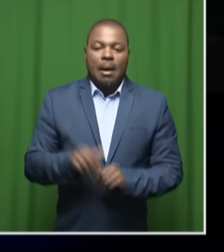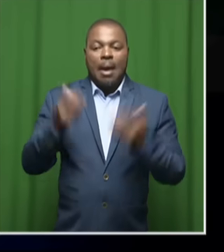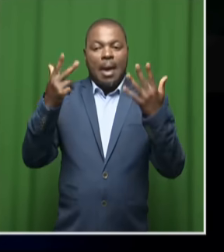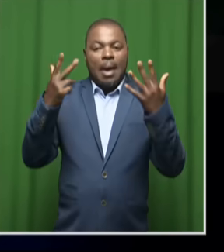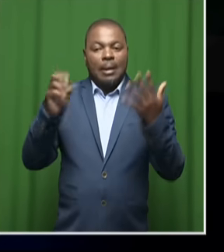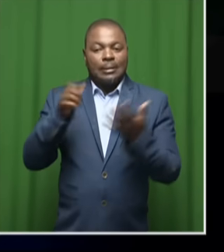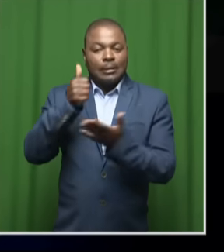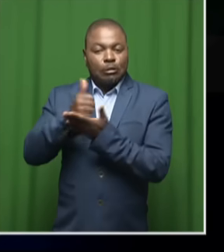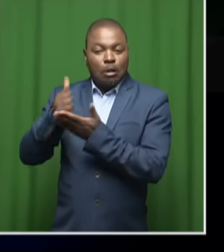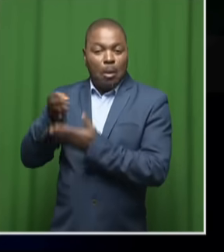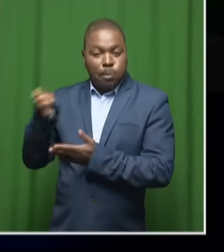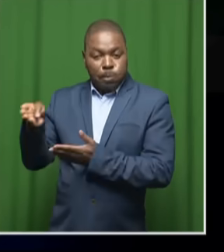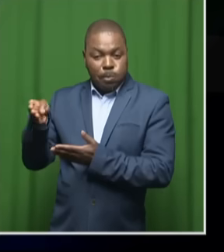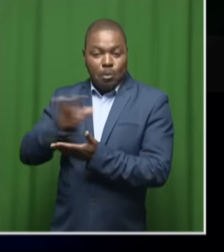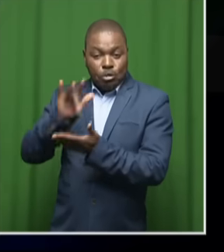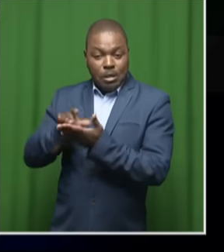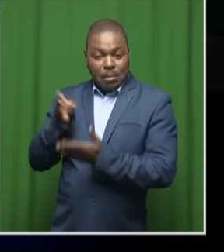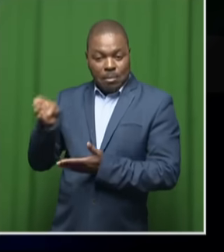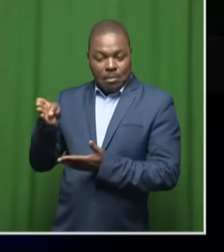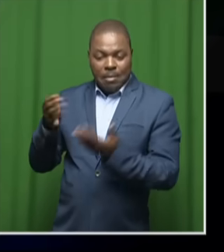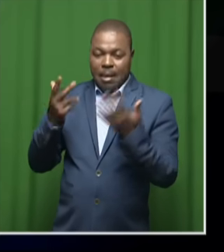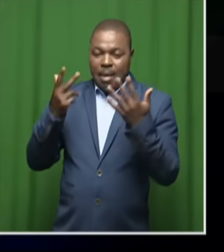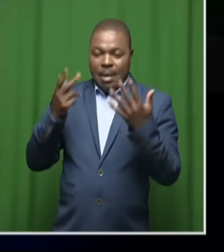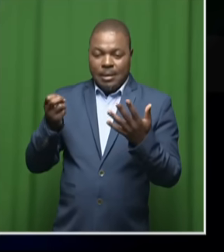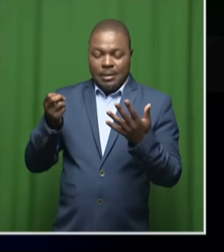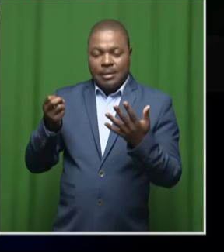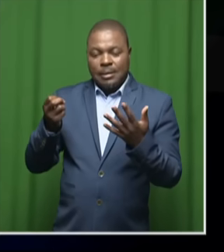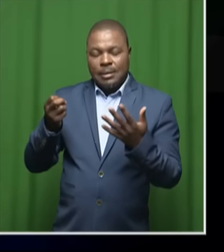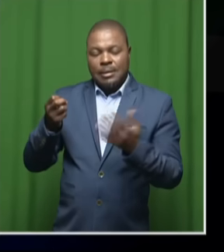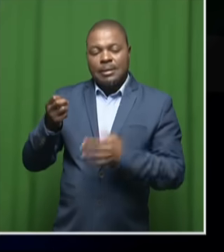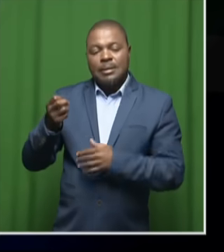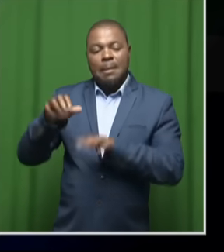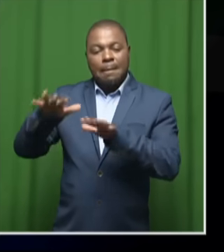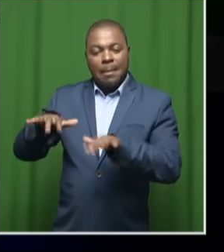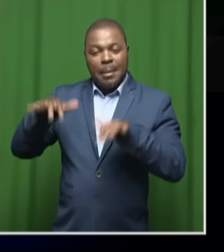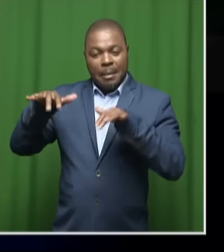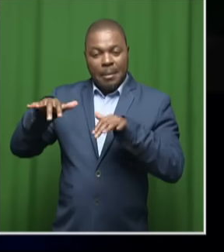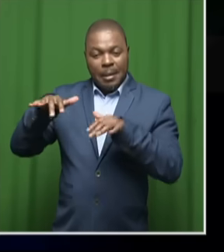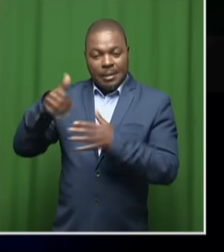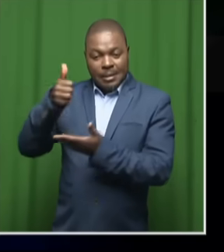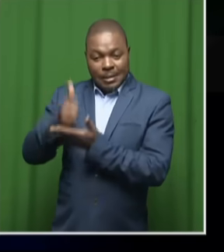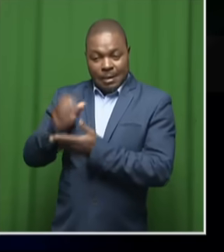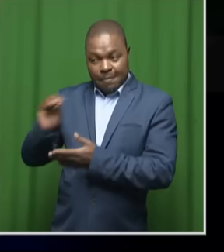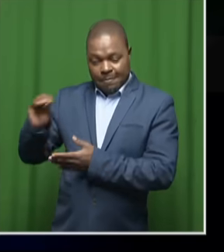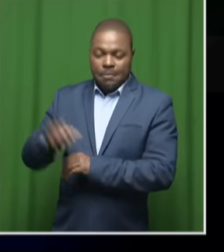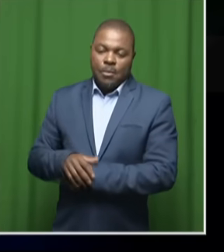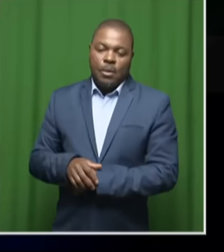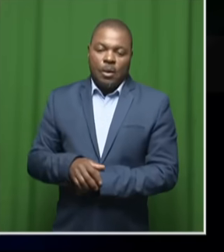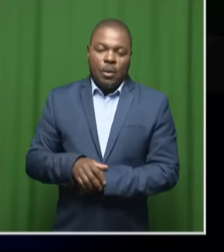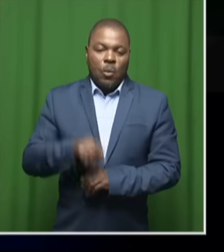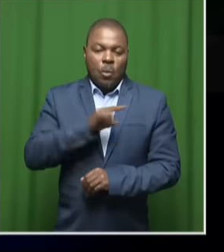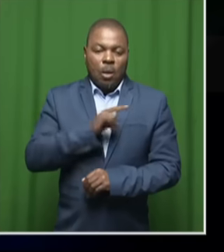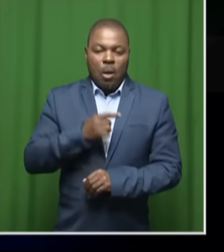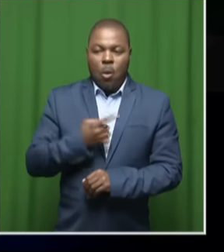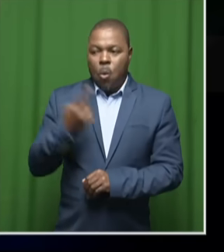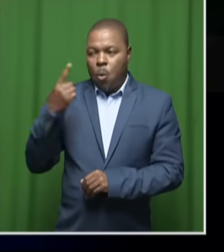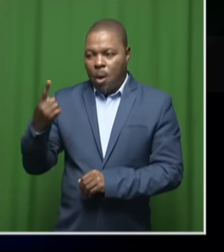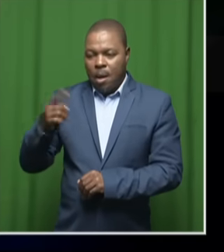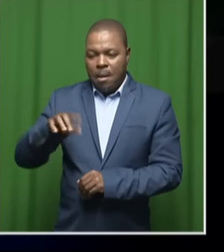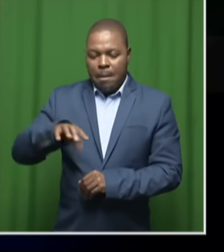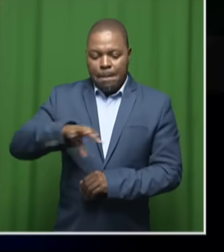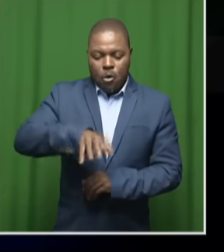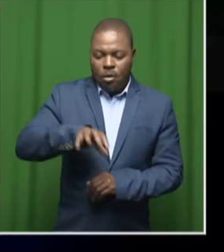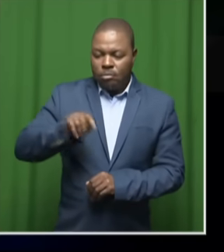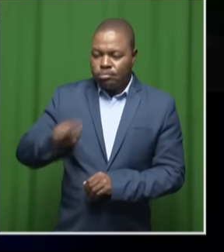seats in KZN, in the KZN legislature. Reason being, because seats from one province to another are not the